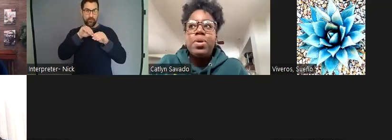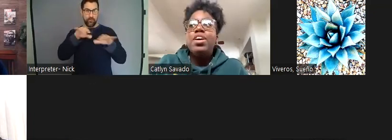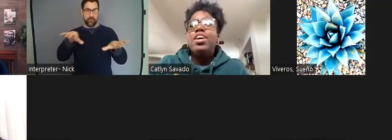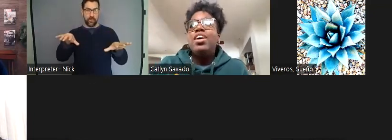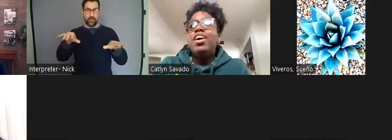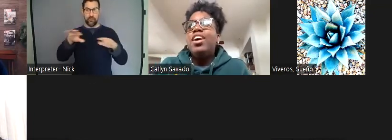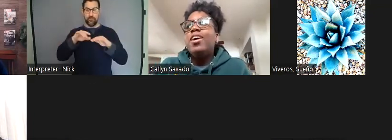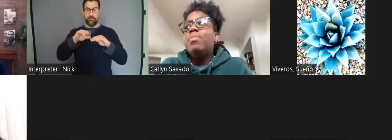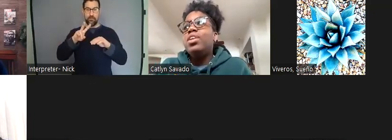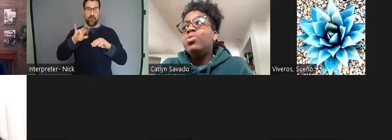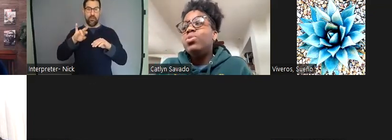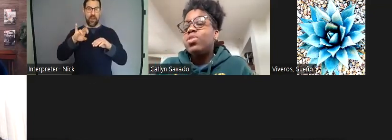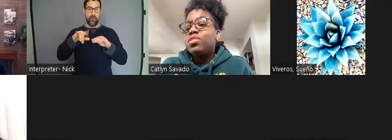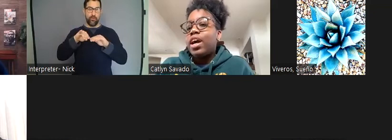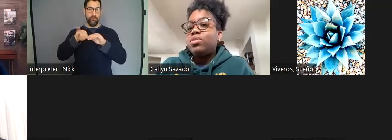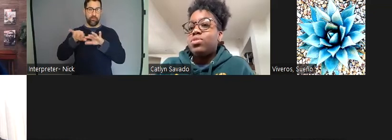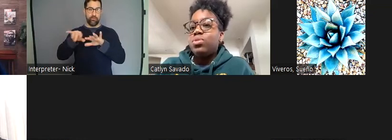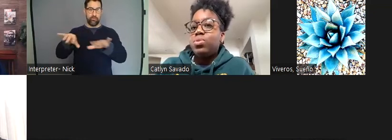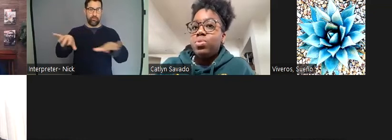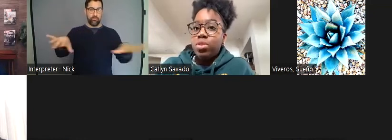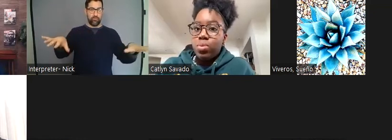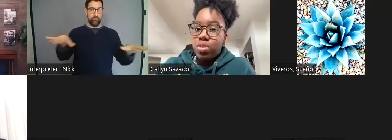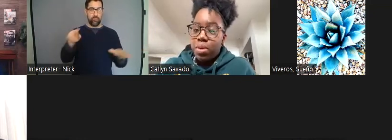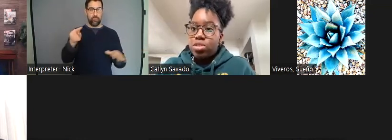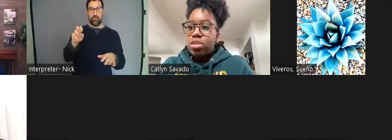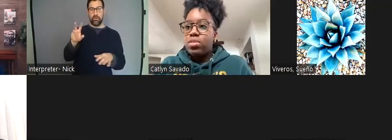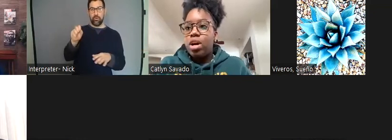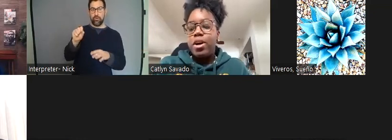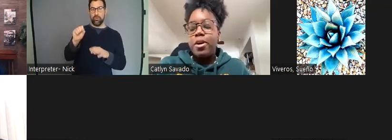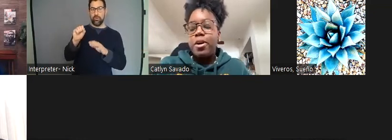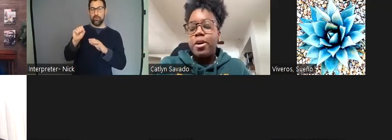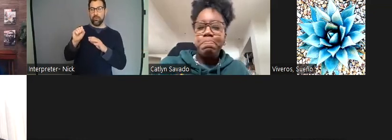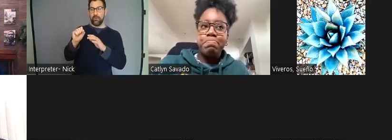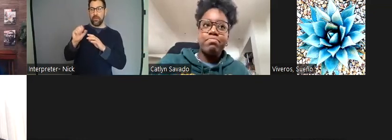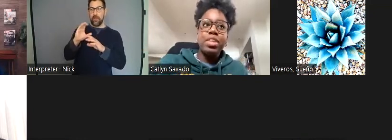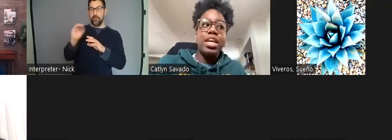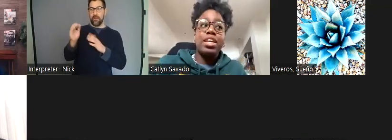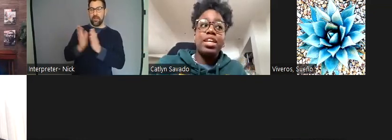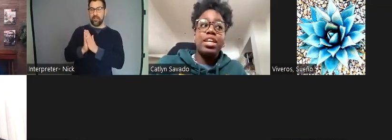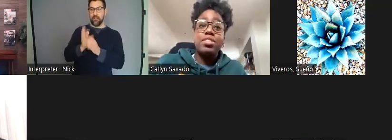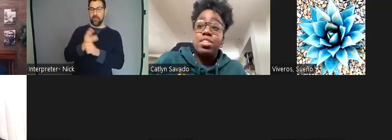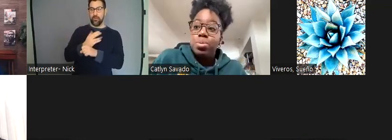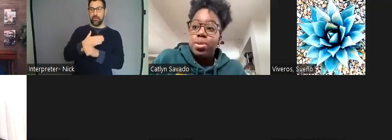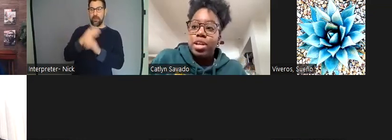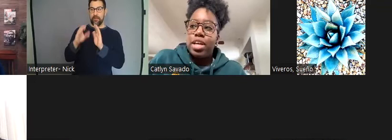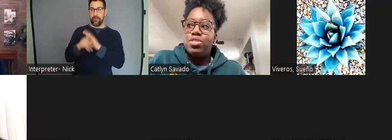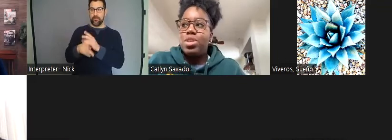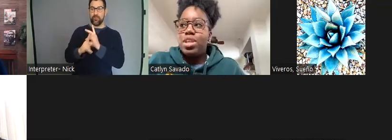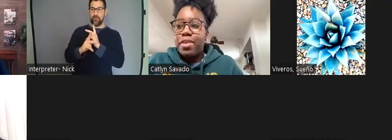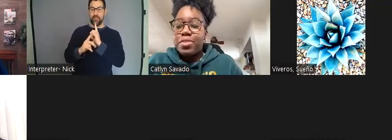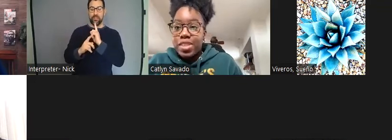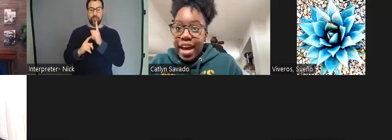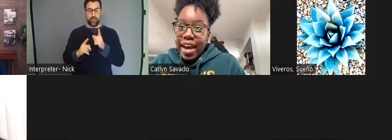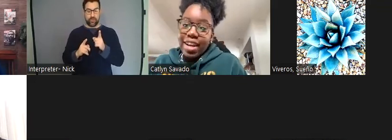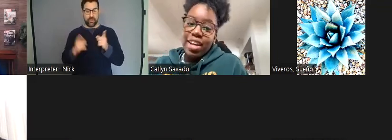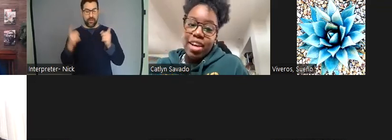up. And a news source asked to use the picture. And I said, sure. And so then